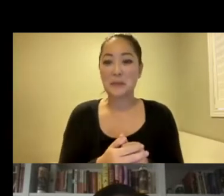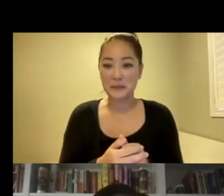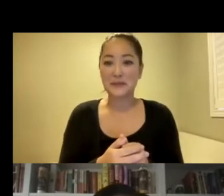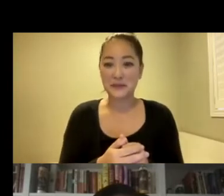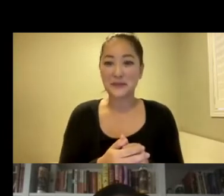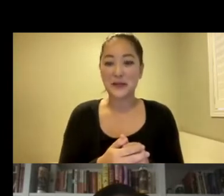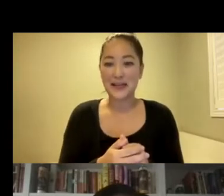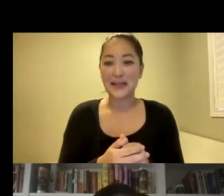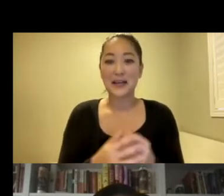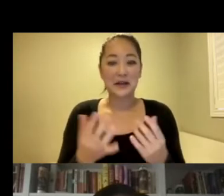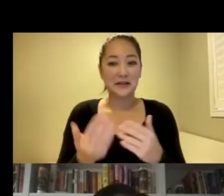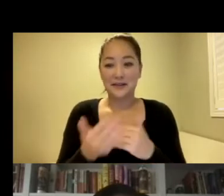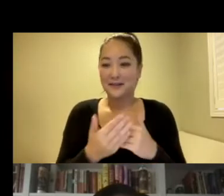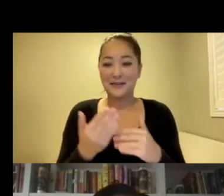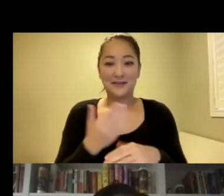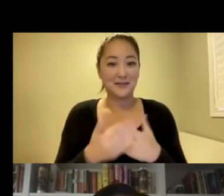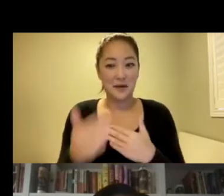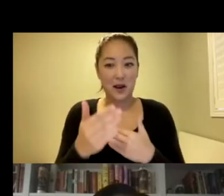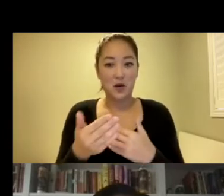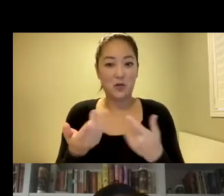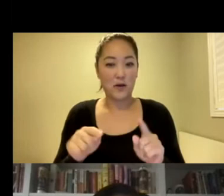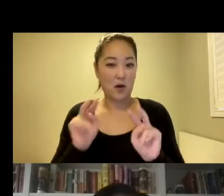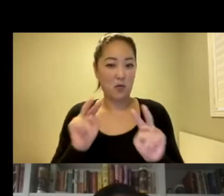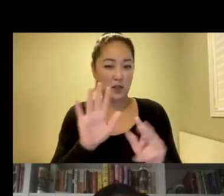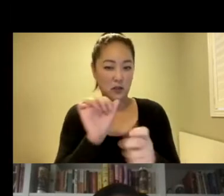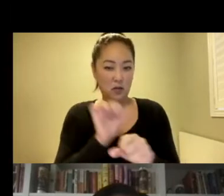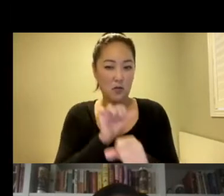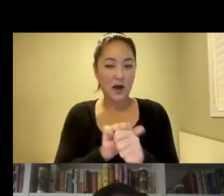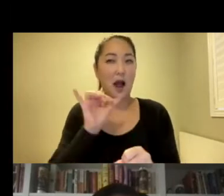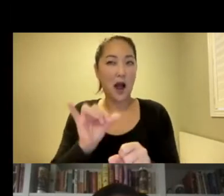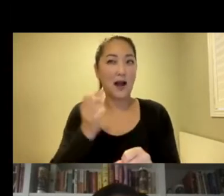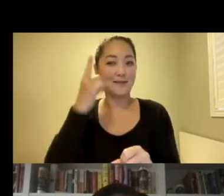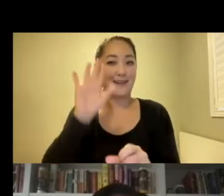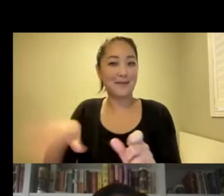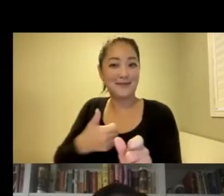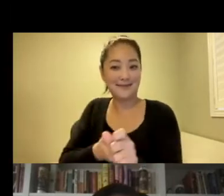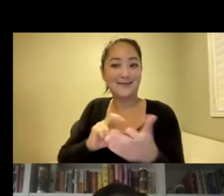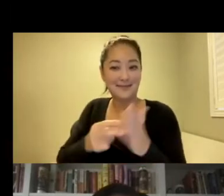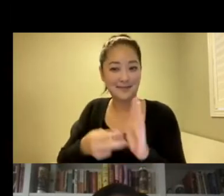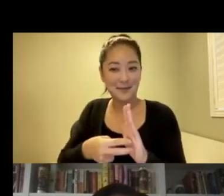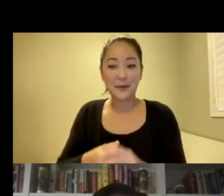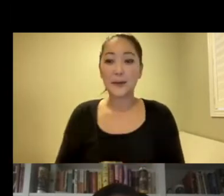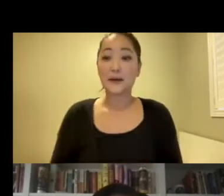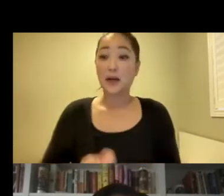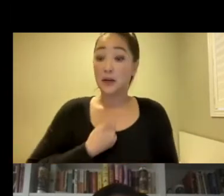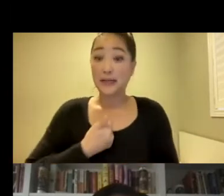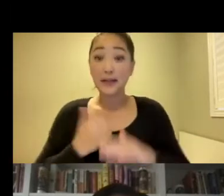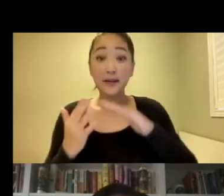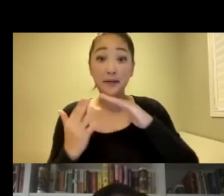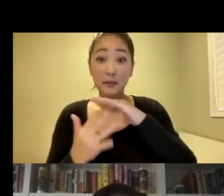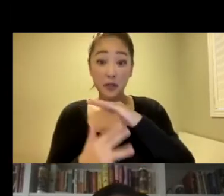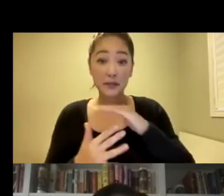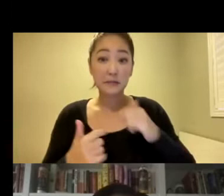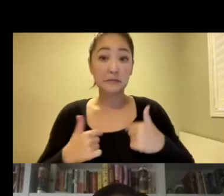at their work from now on. And for myself, I'm an immigrant. You know,